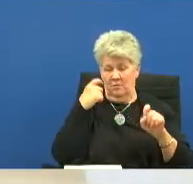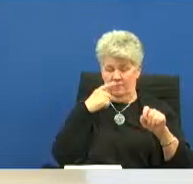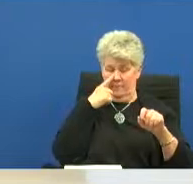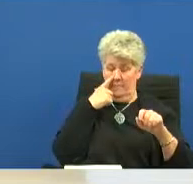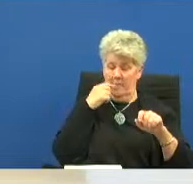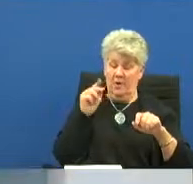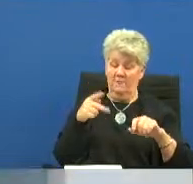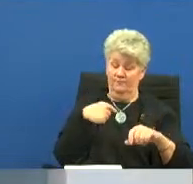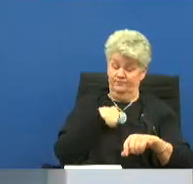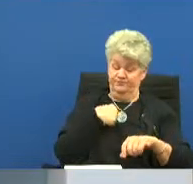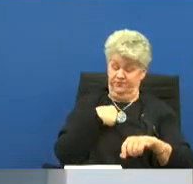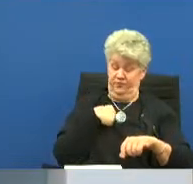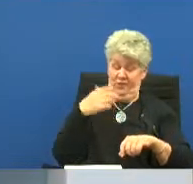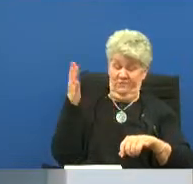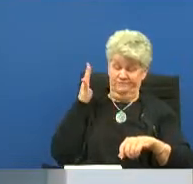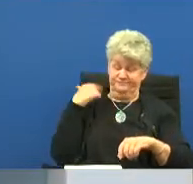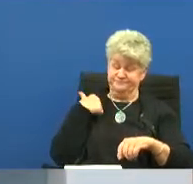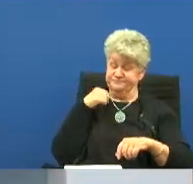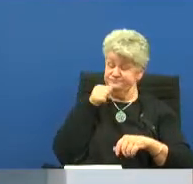as a